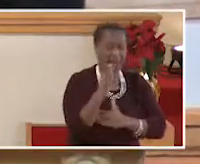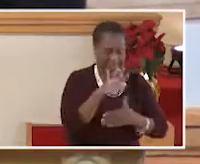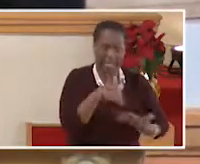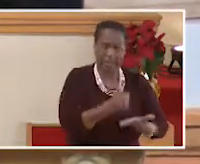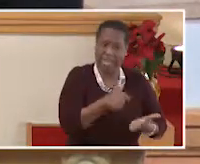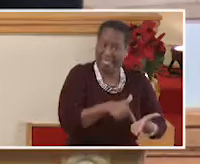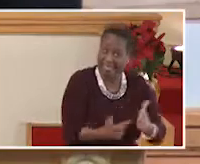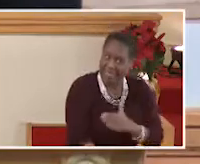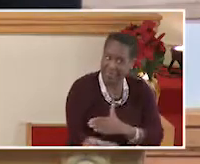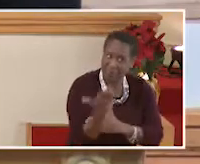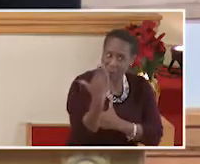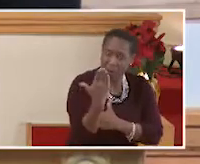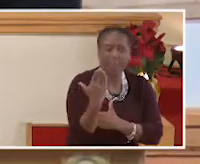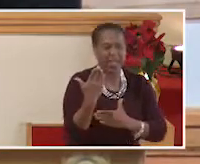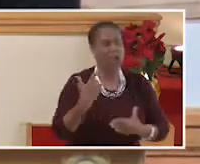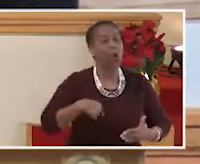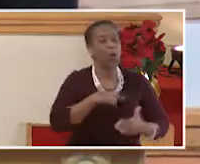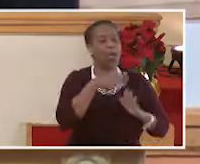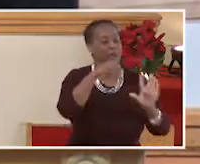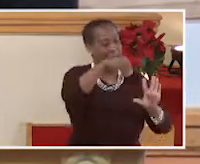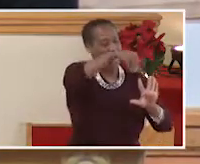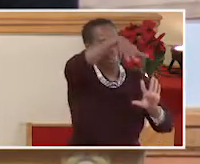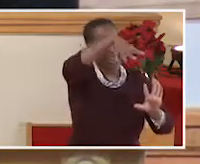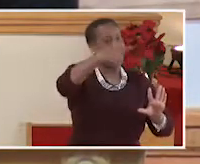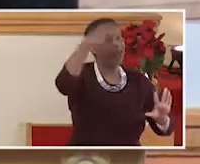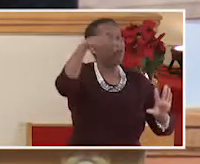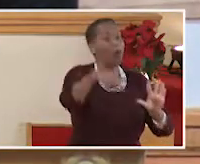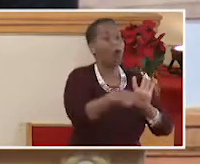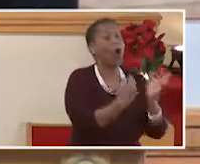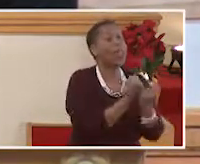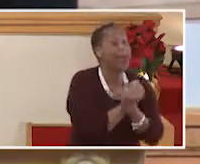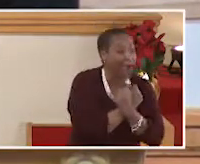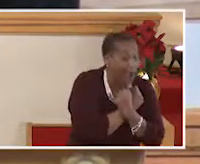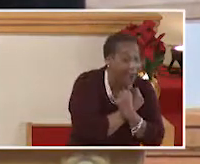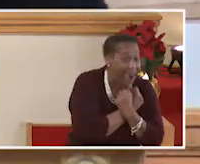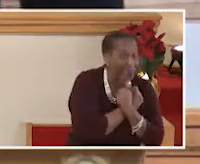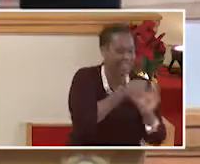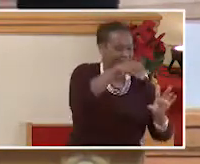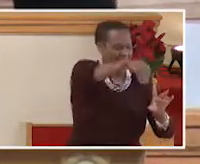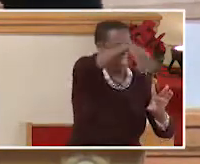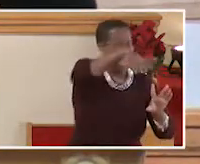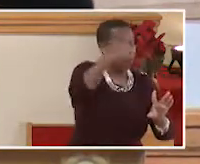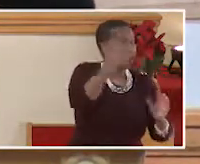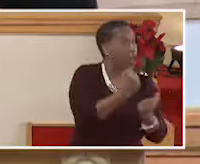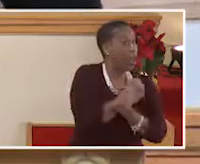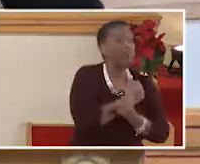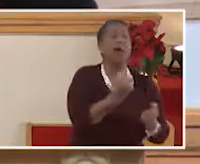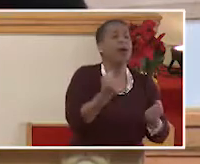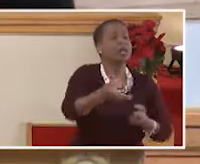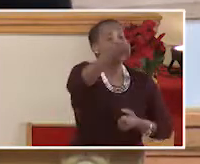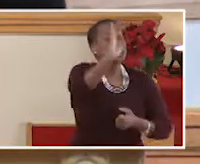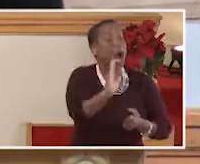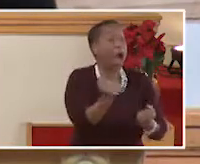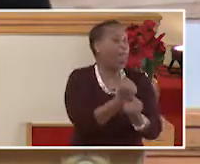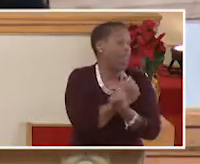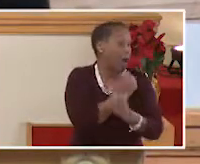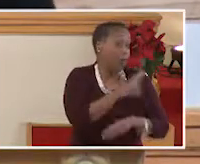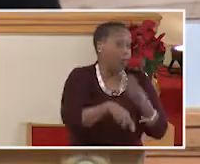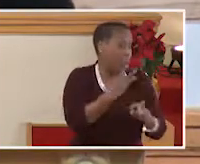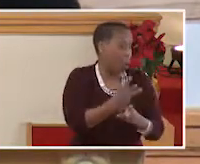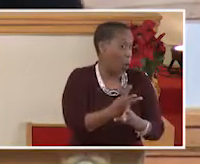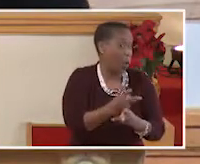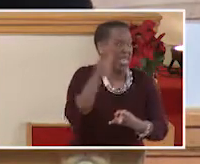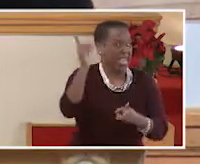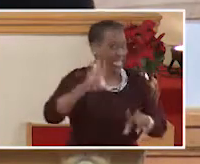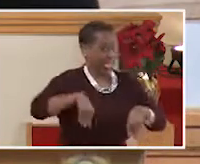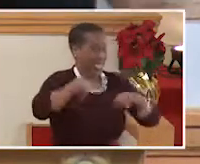this morning, we light the candle of love. Amen. For God so loved the world that he gave us his only